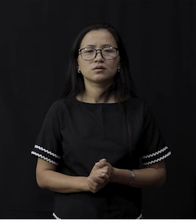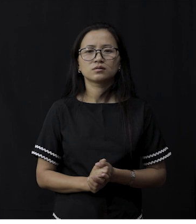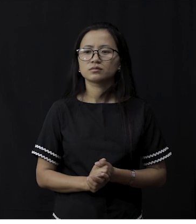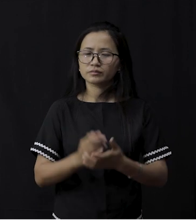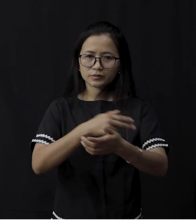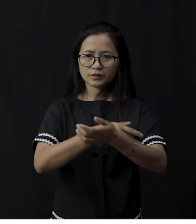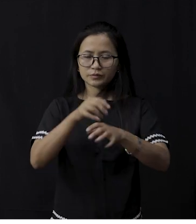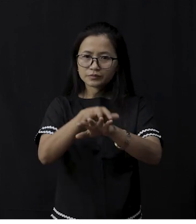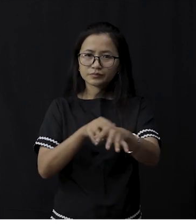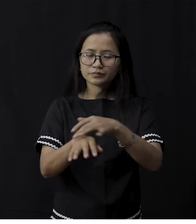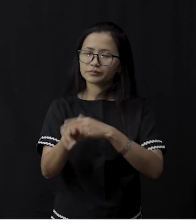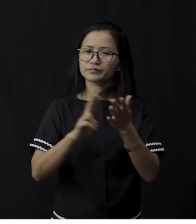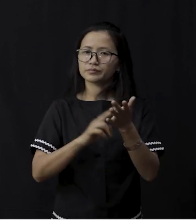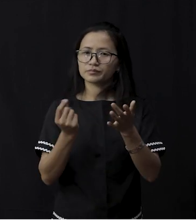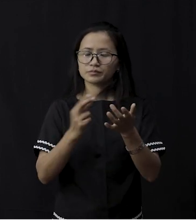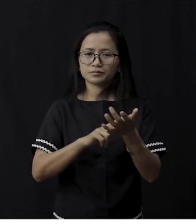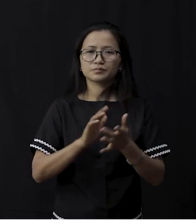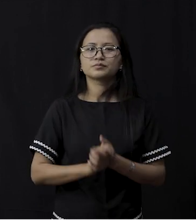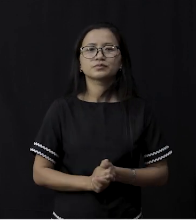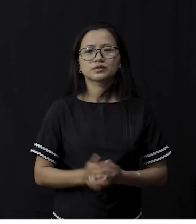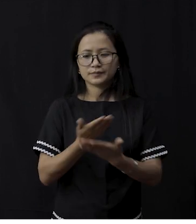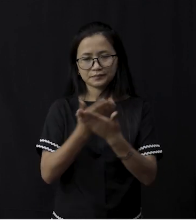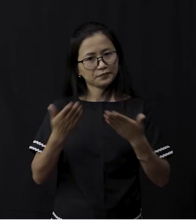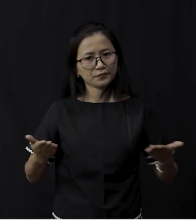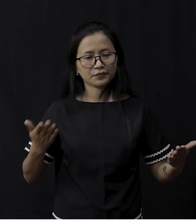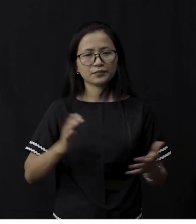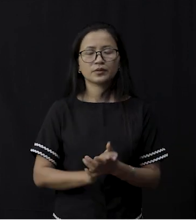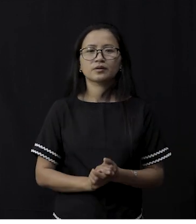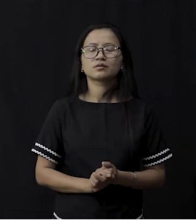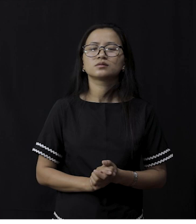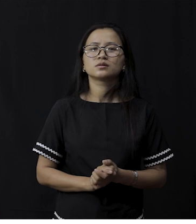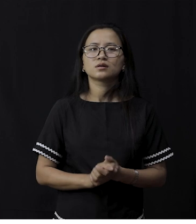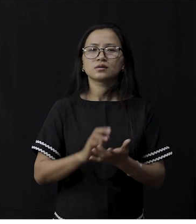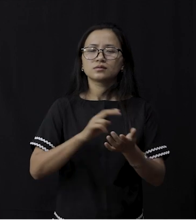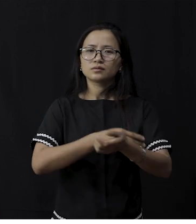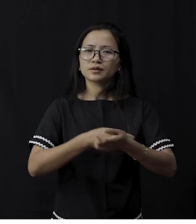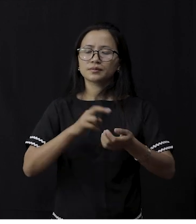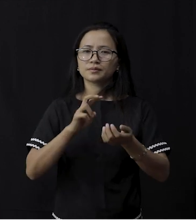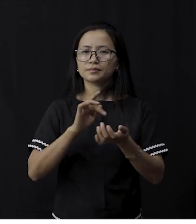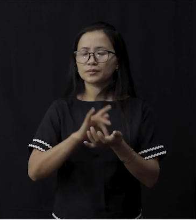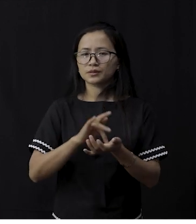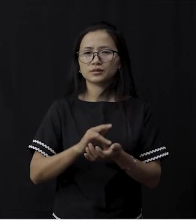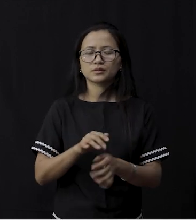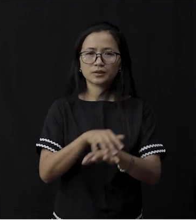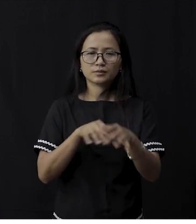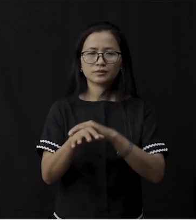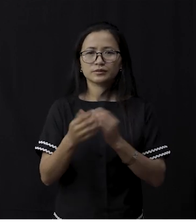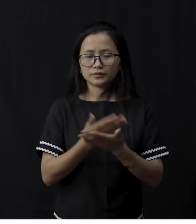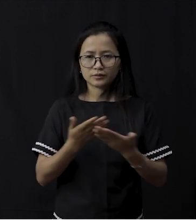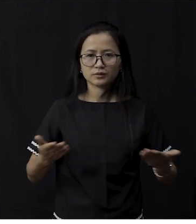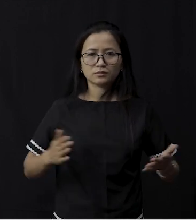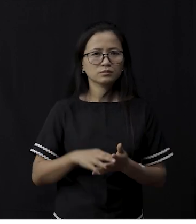an animal, it's a noun. And then a thing. So name, place, animal, and thing. Always remember these 4 things.